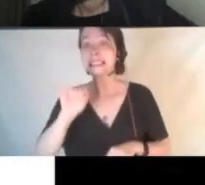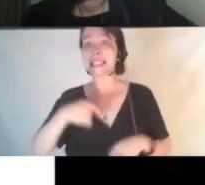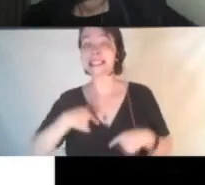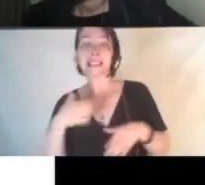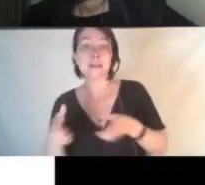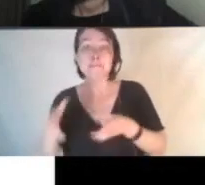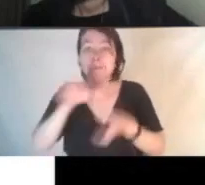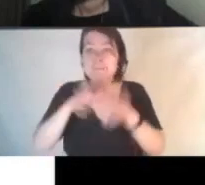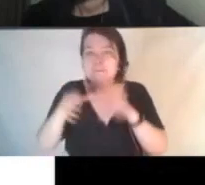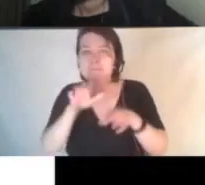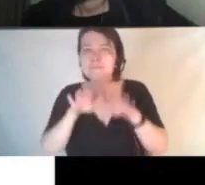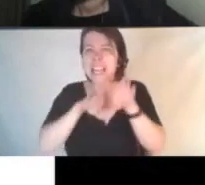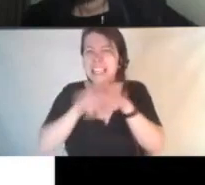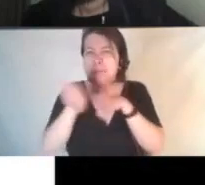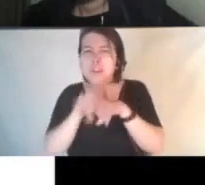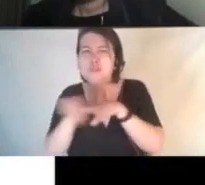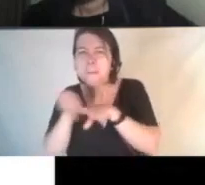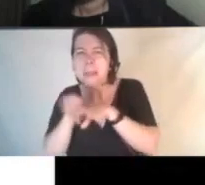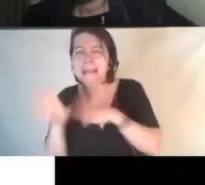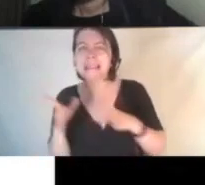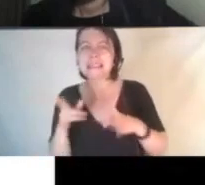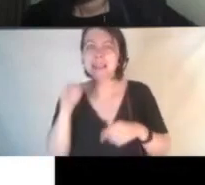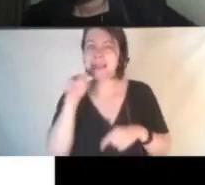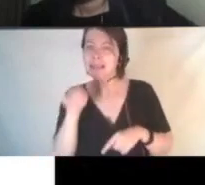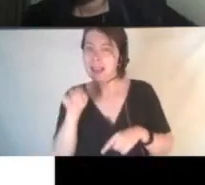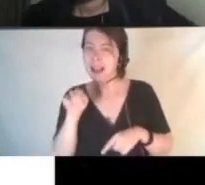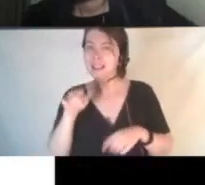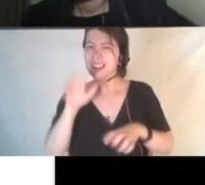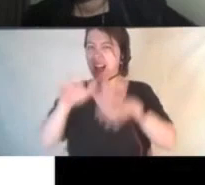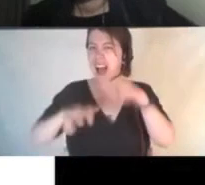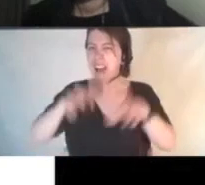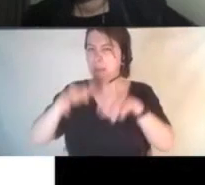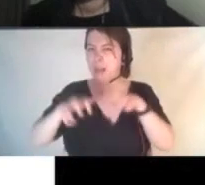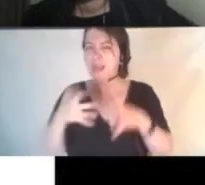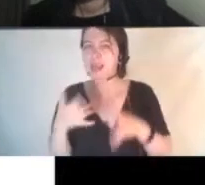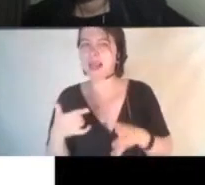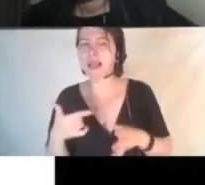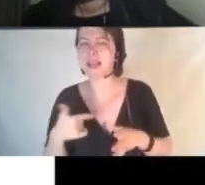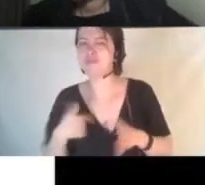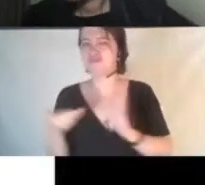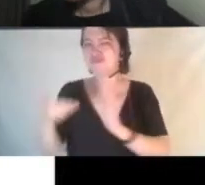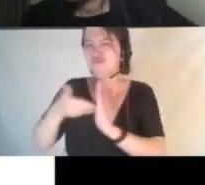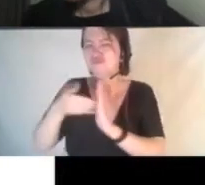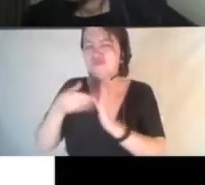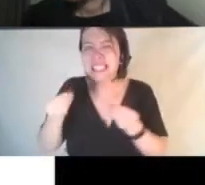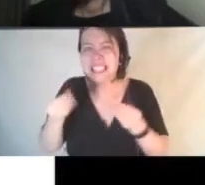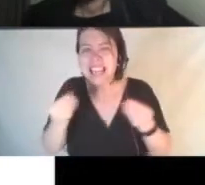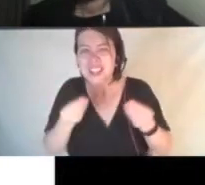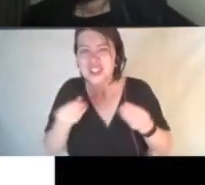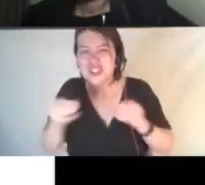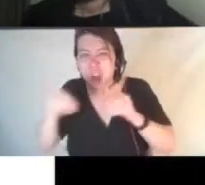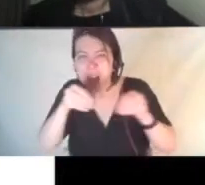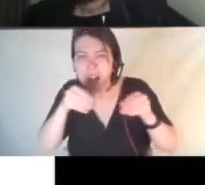painting that you see of the animals to add texture and that. And I think I painted that one because I had